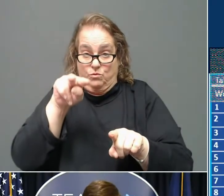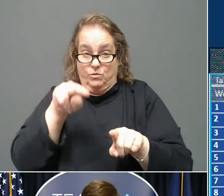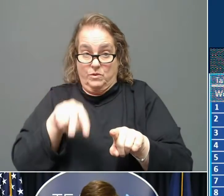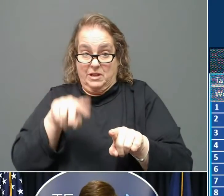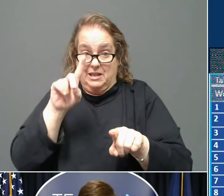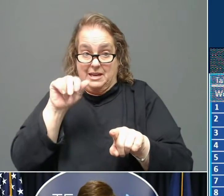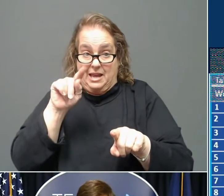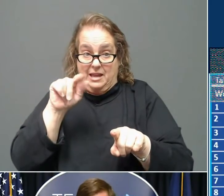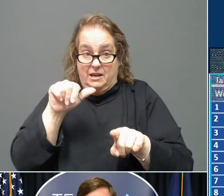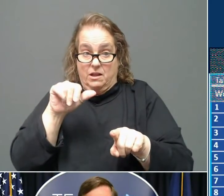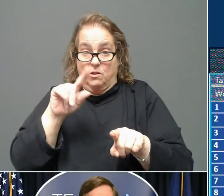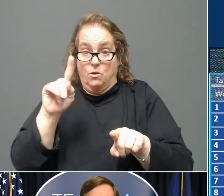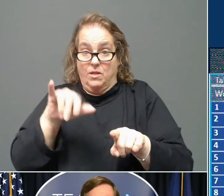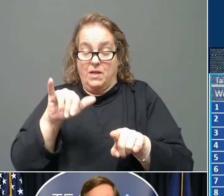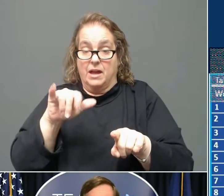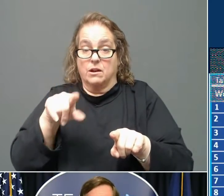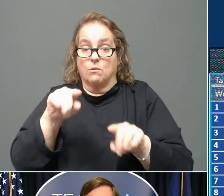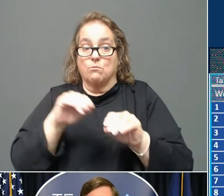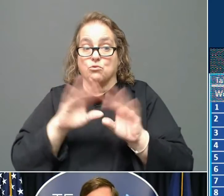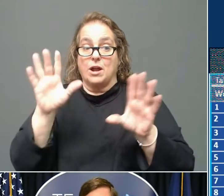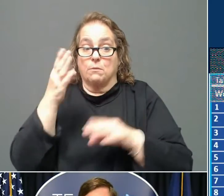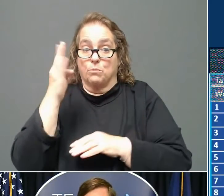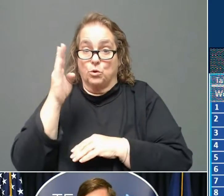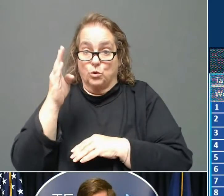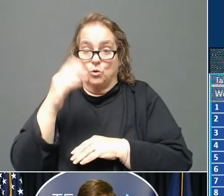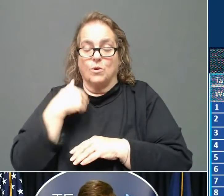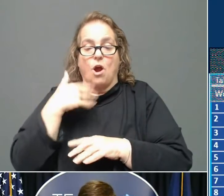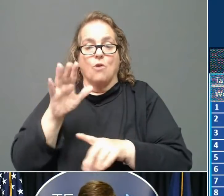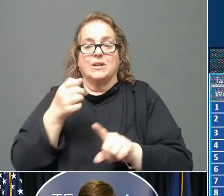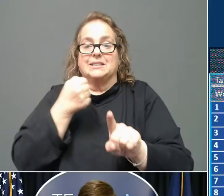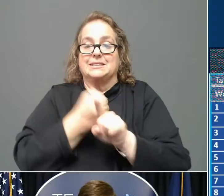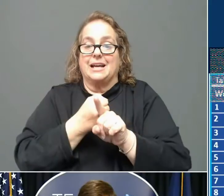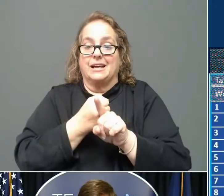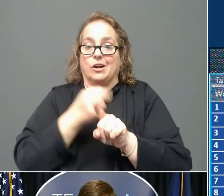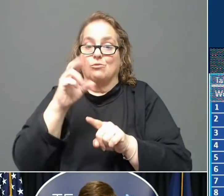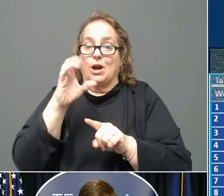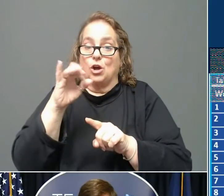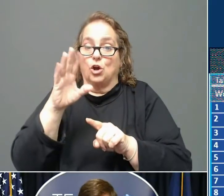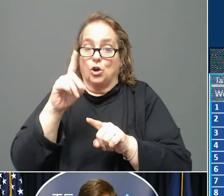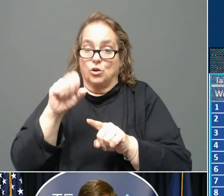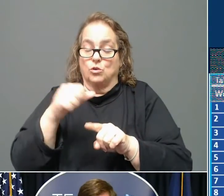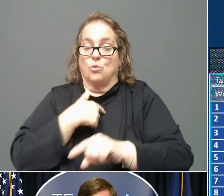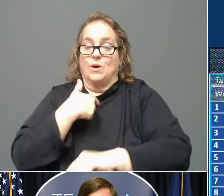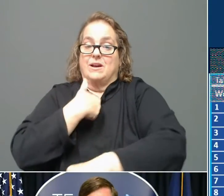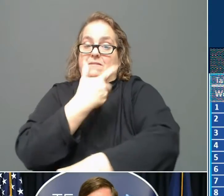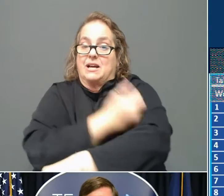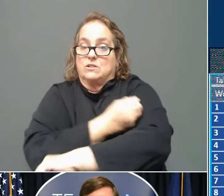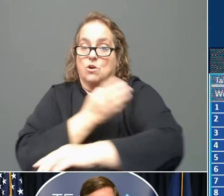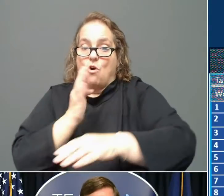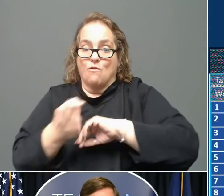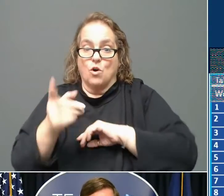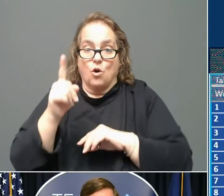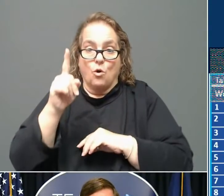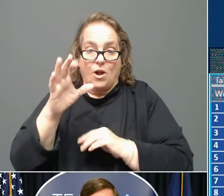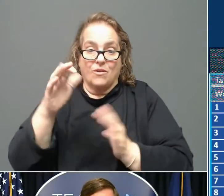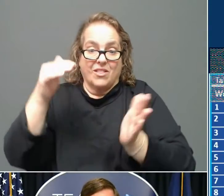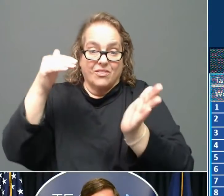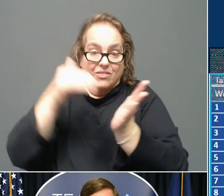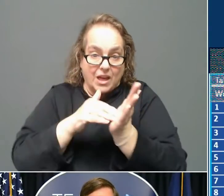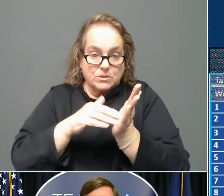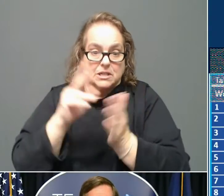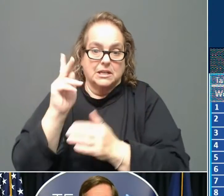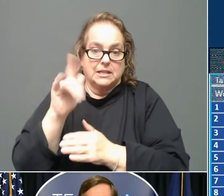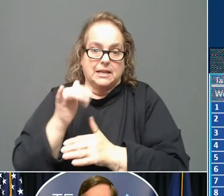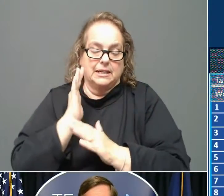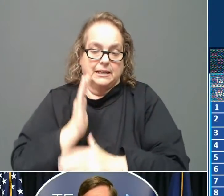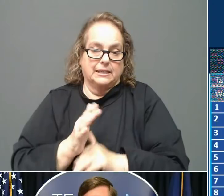that is in brighter blue, we've already set a record vaccinating over 100,000 Kentuckians.